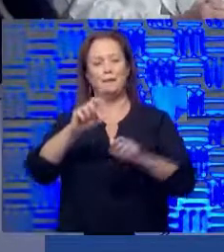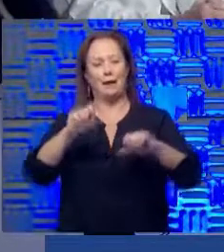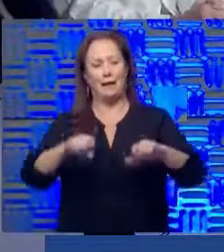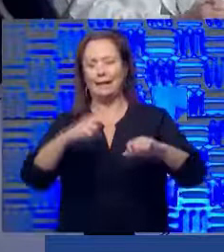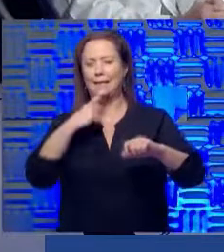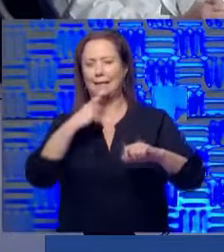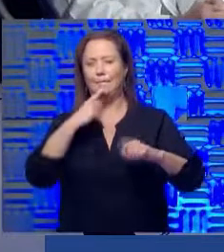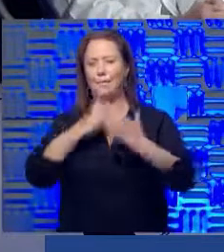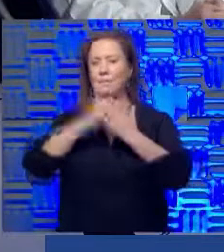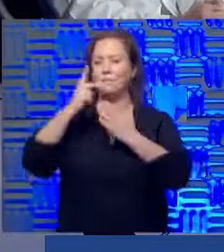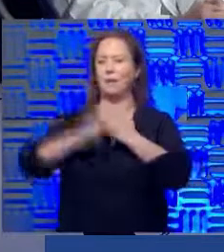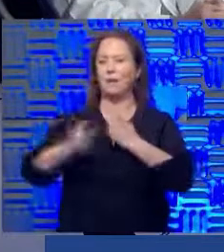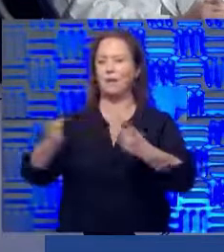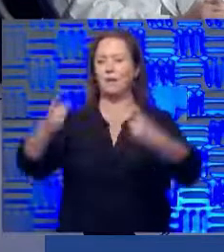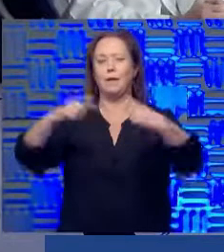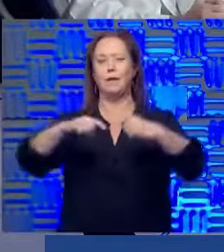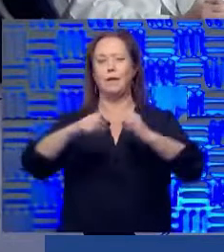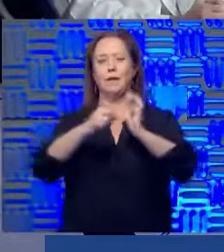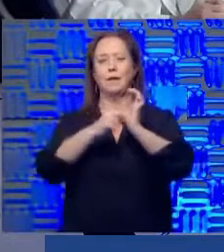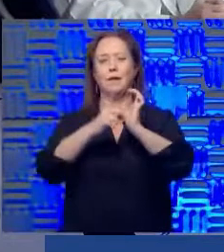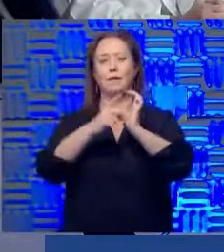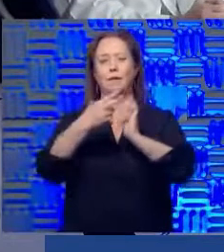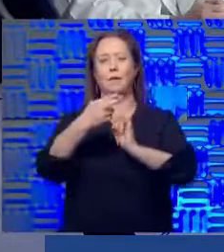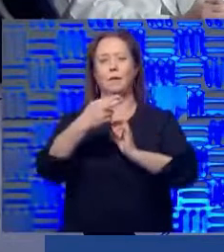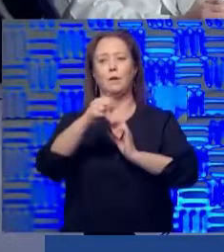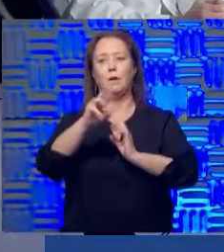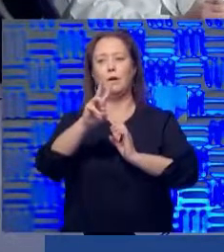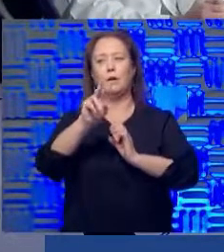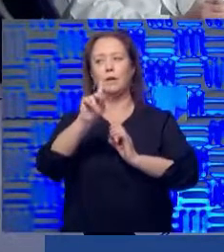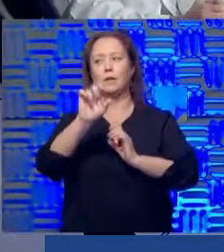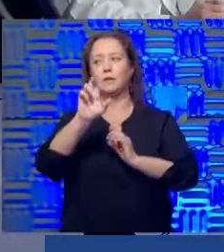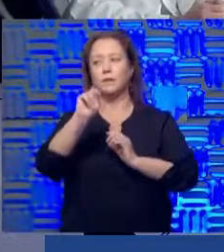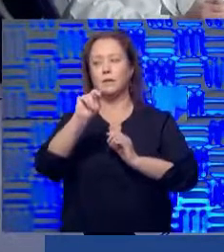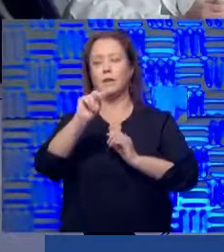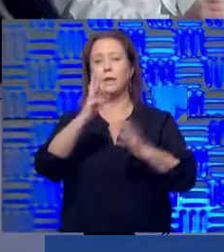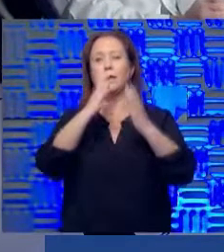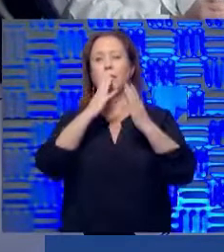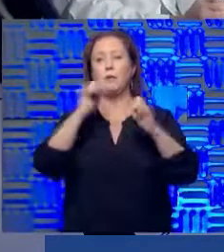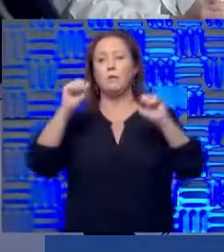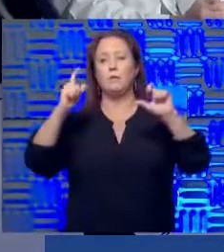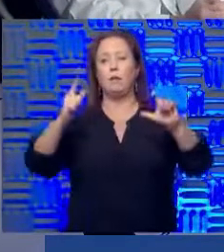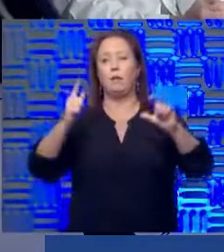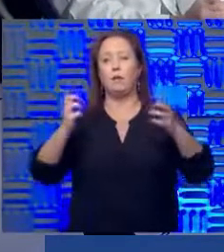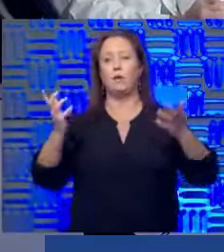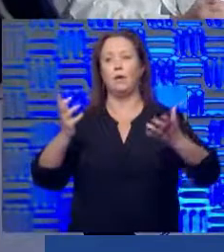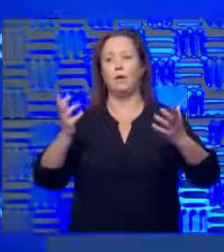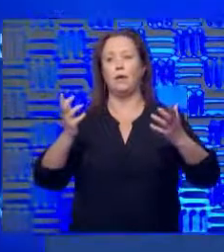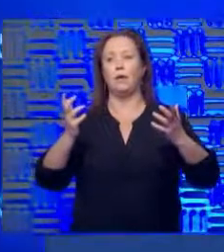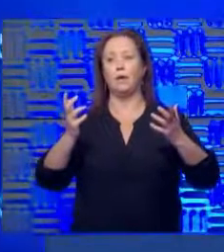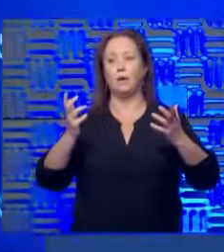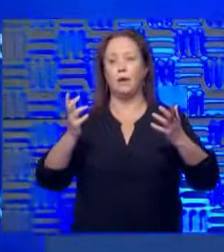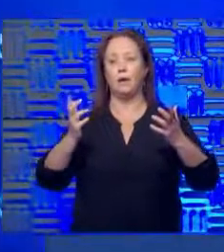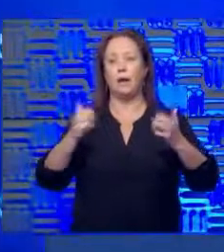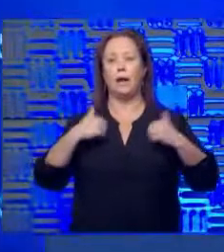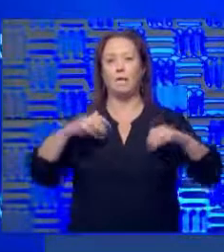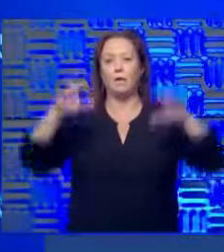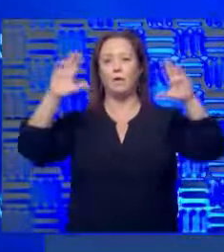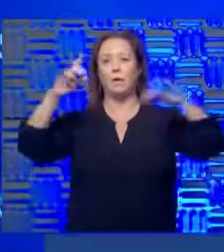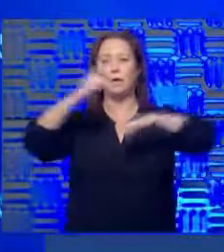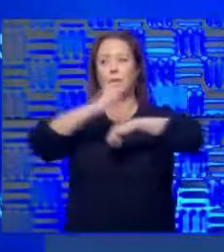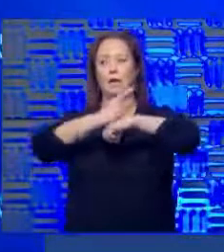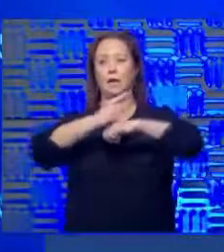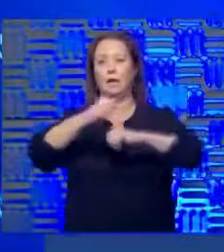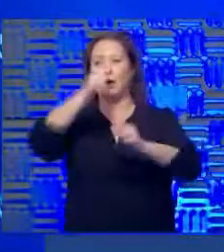on the program today, along, of course, with my right hand here, Doc Hawk. So thanks to all of you who are out there, and have a great day.